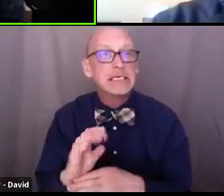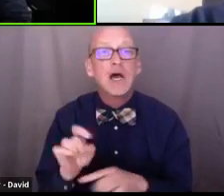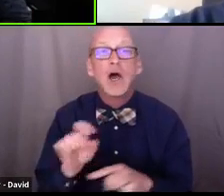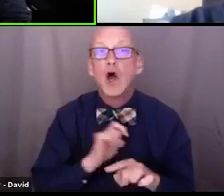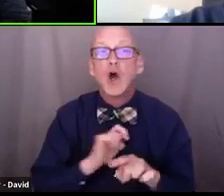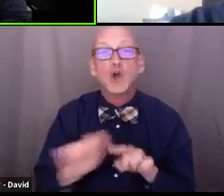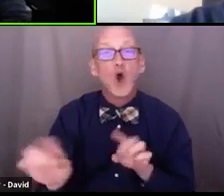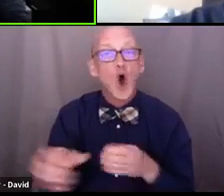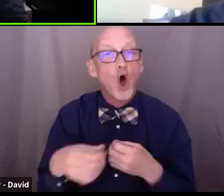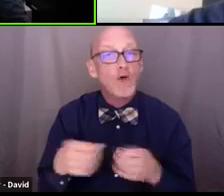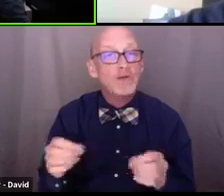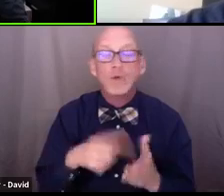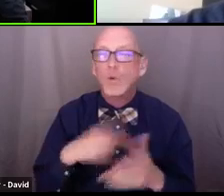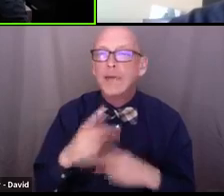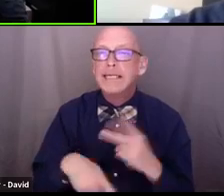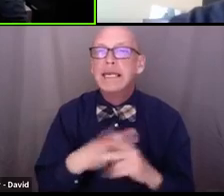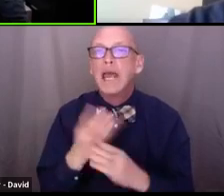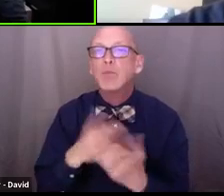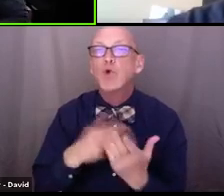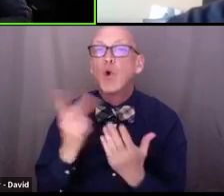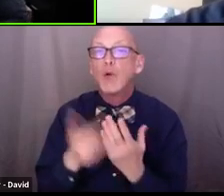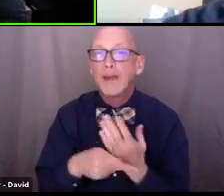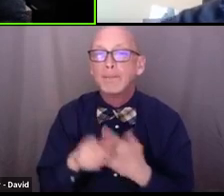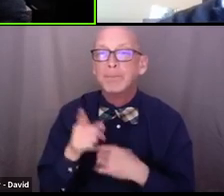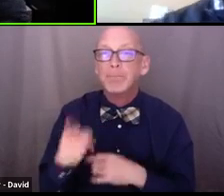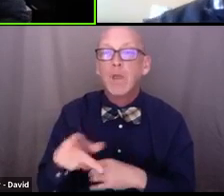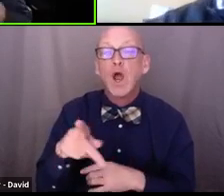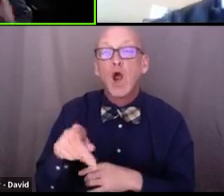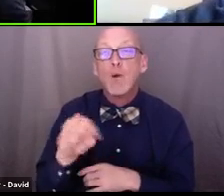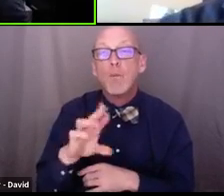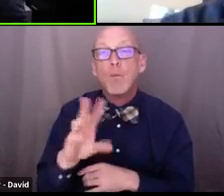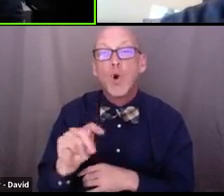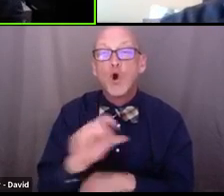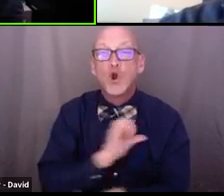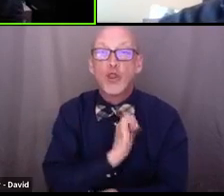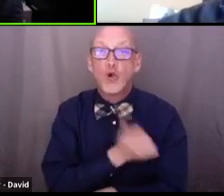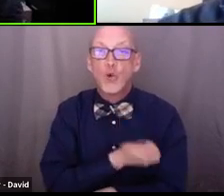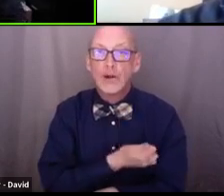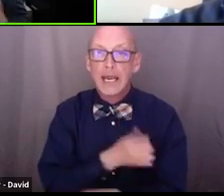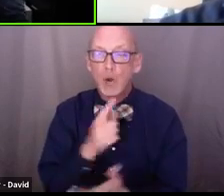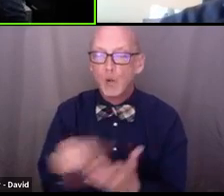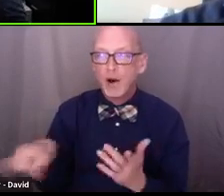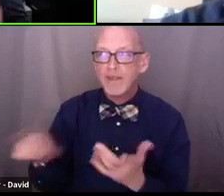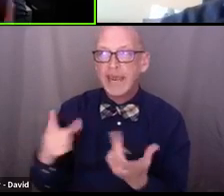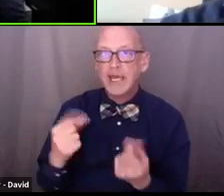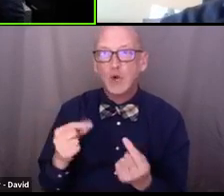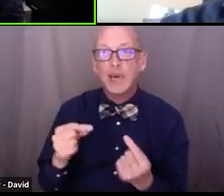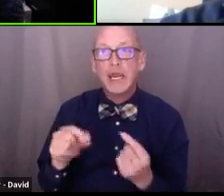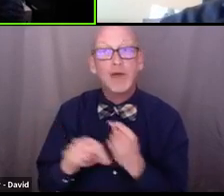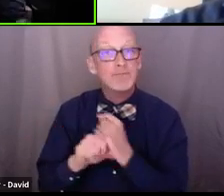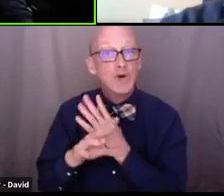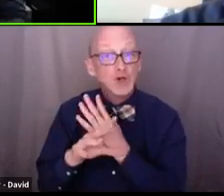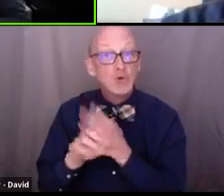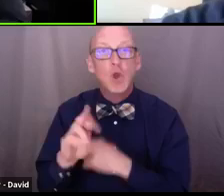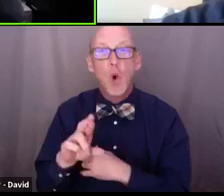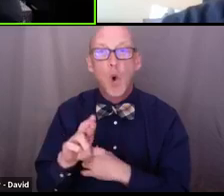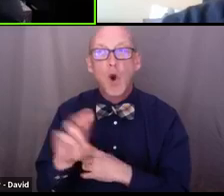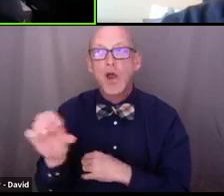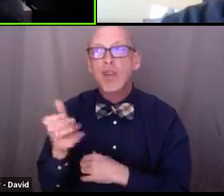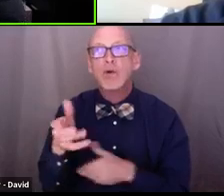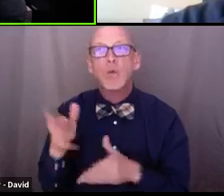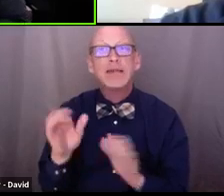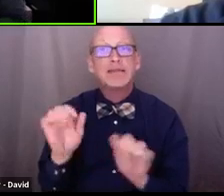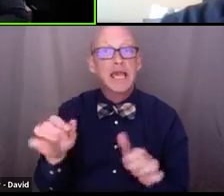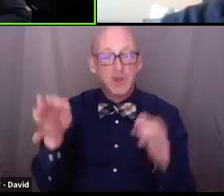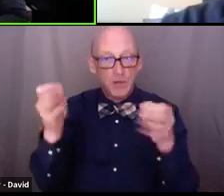So like, what types of programming is the Port Authority perhaps doing, maybe virtually or otherwise, or can you direct